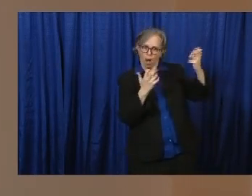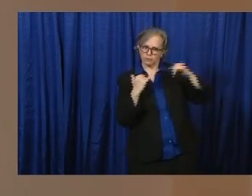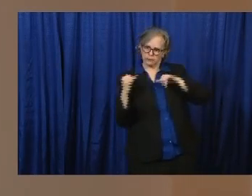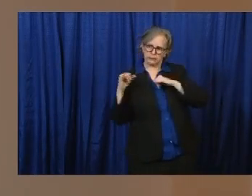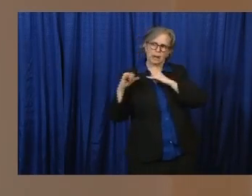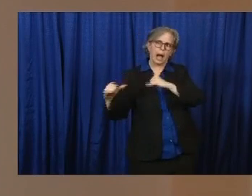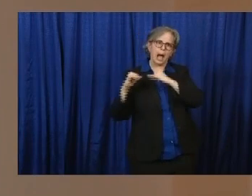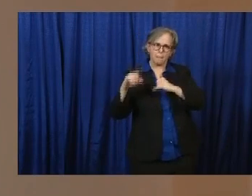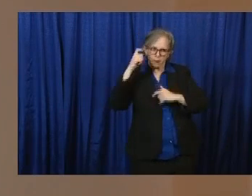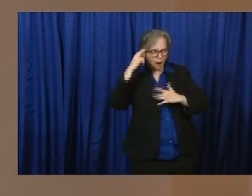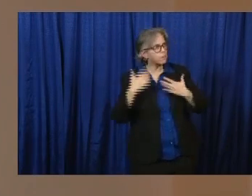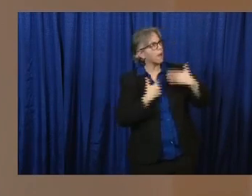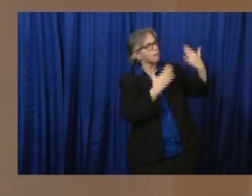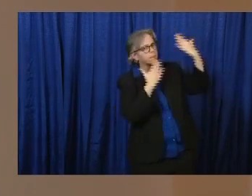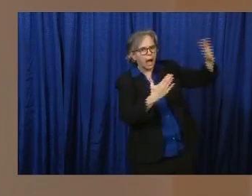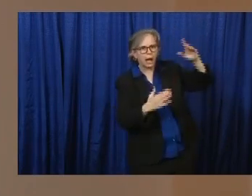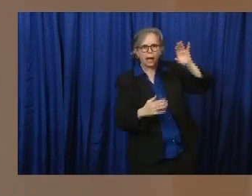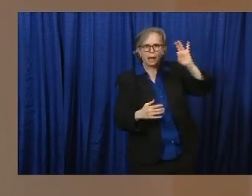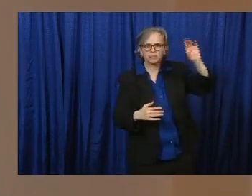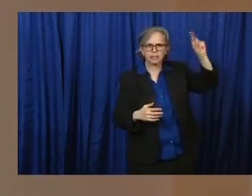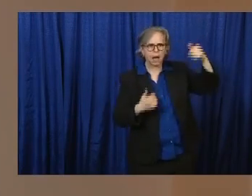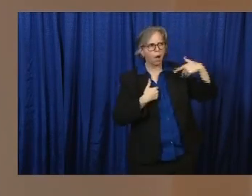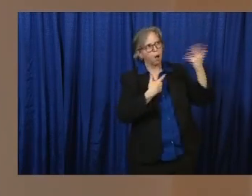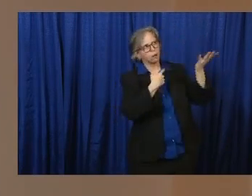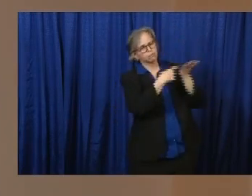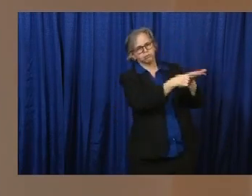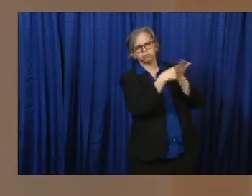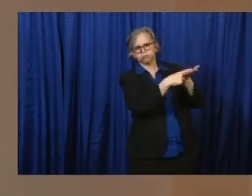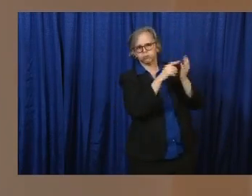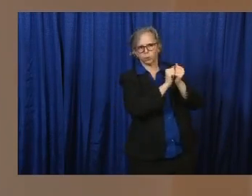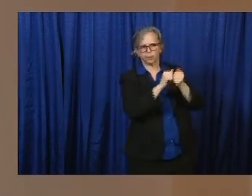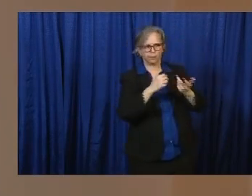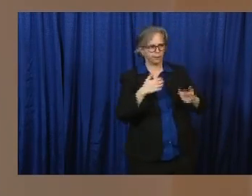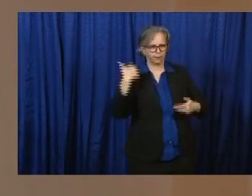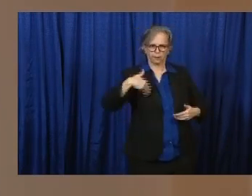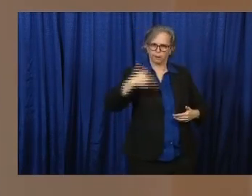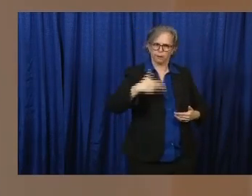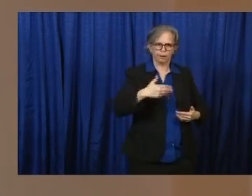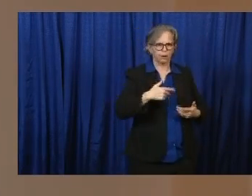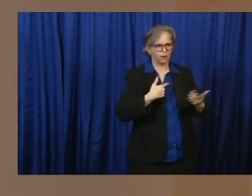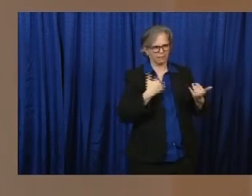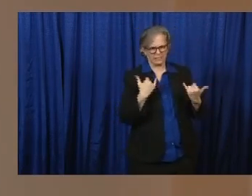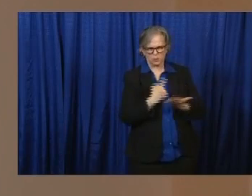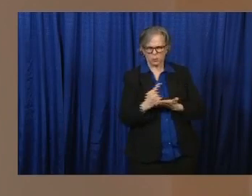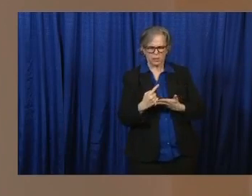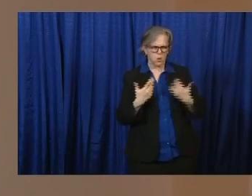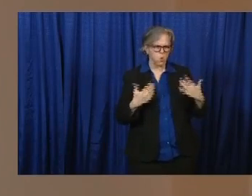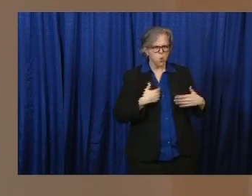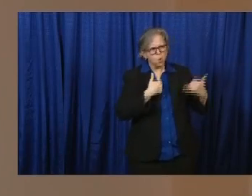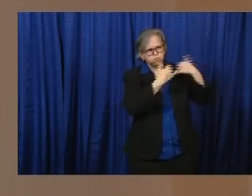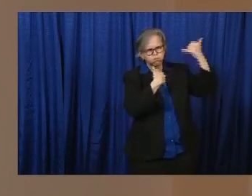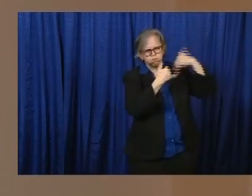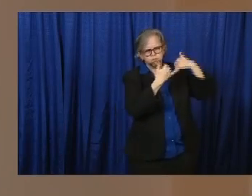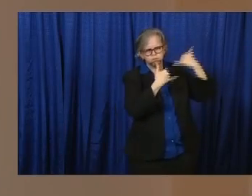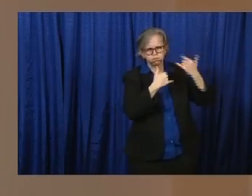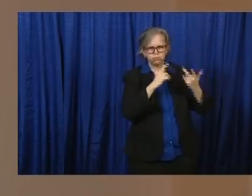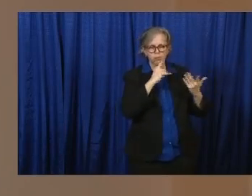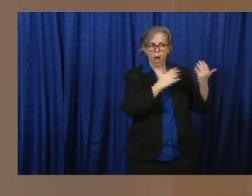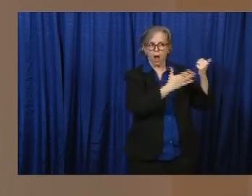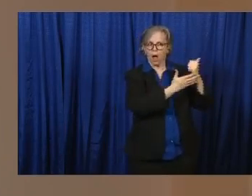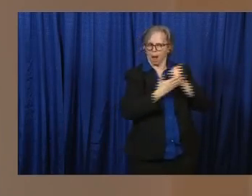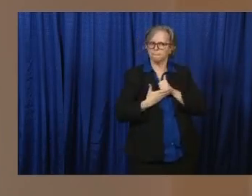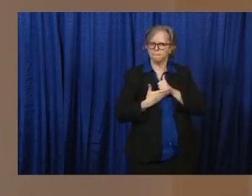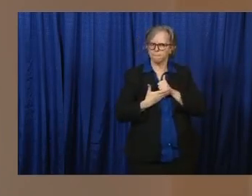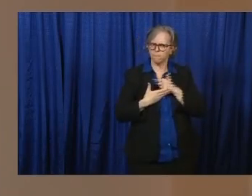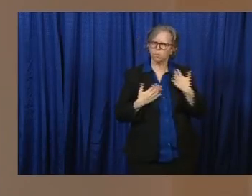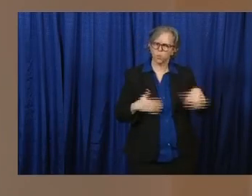to anybody in the state or federal government, and that quick turnaround yesterday really helped us put